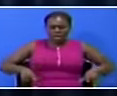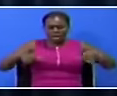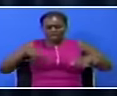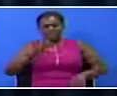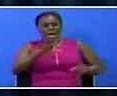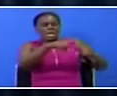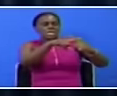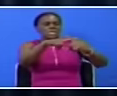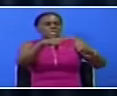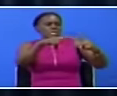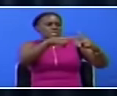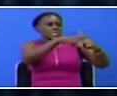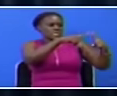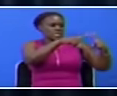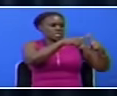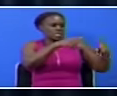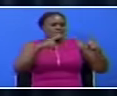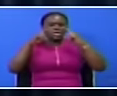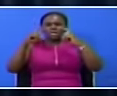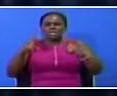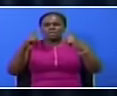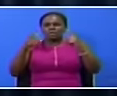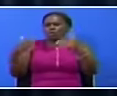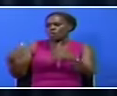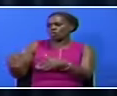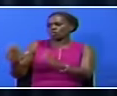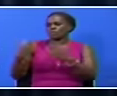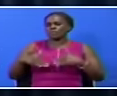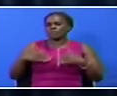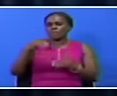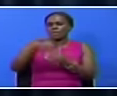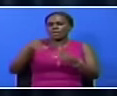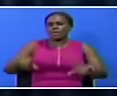murdered by evil losers in life.